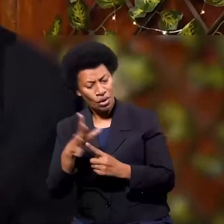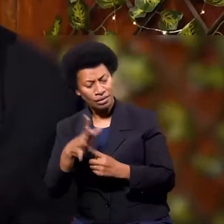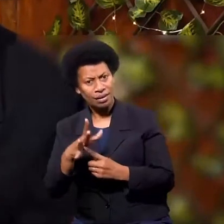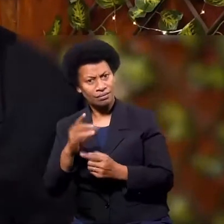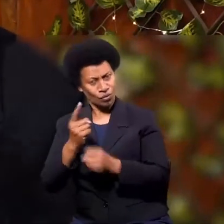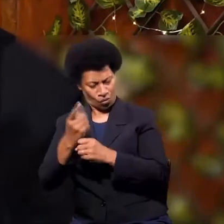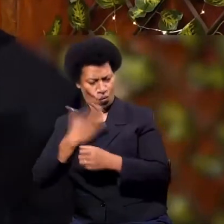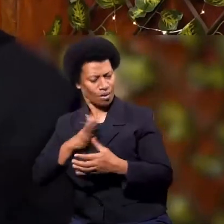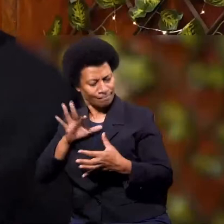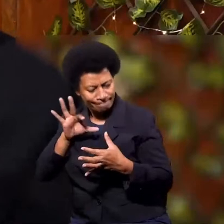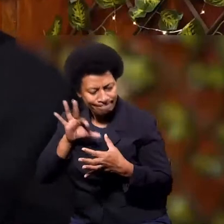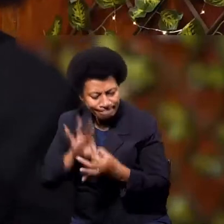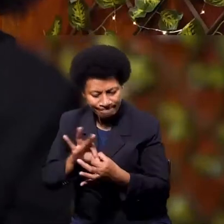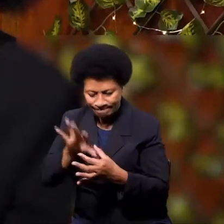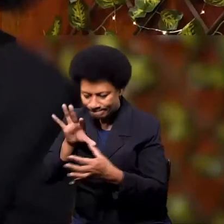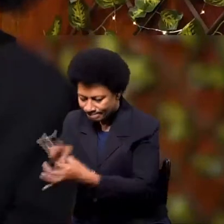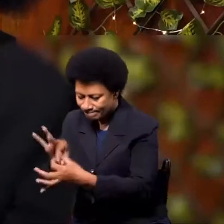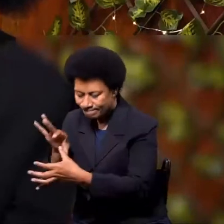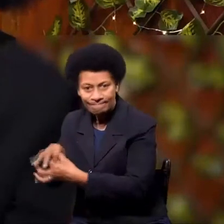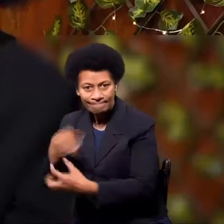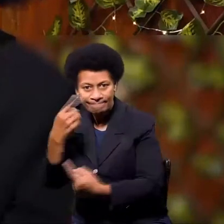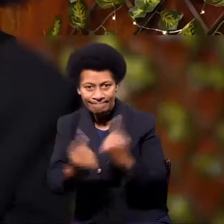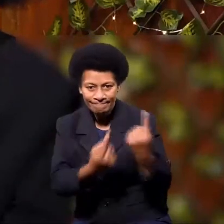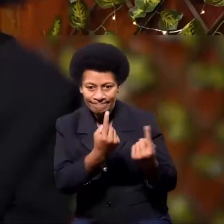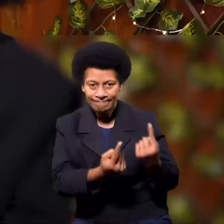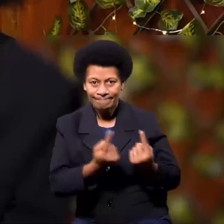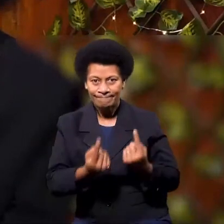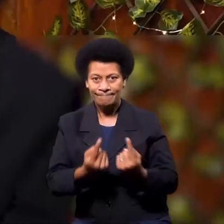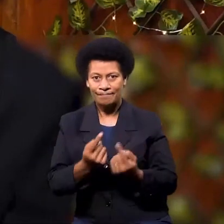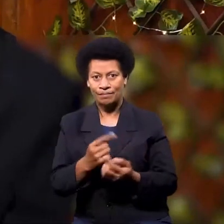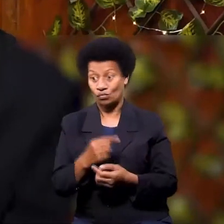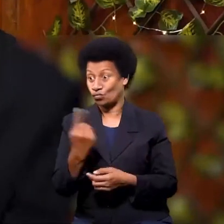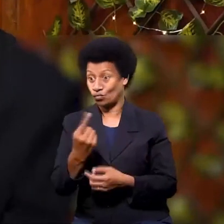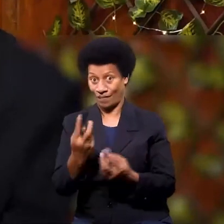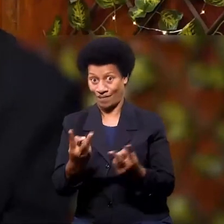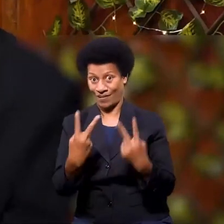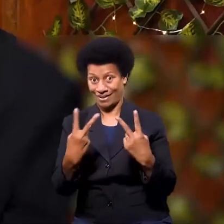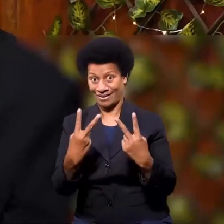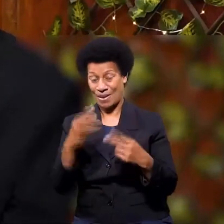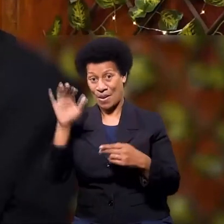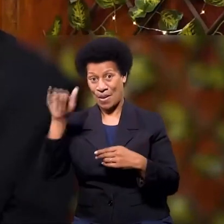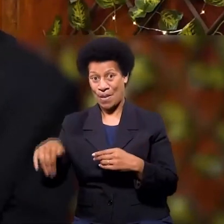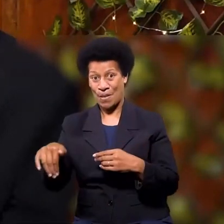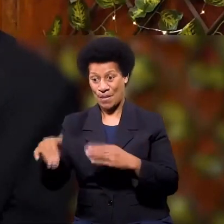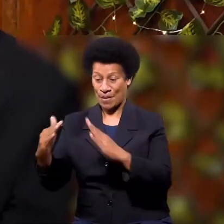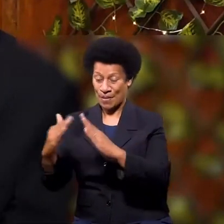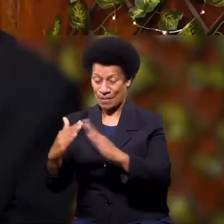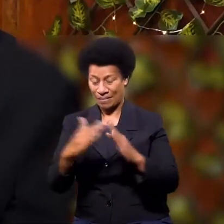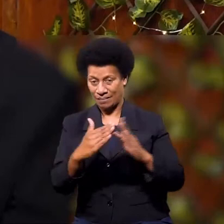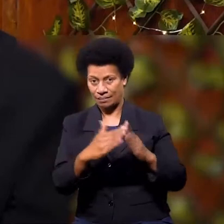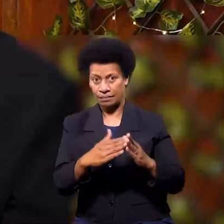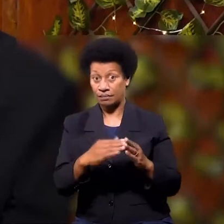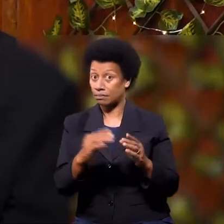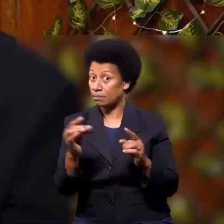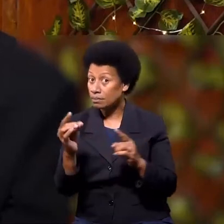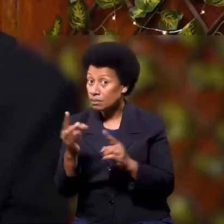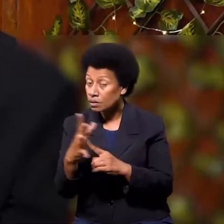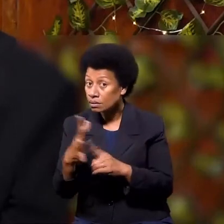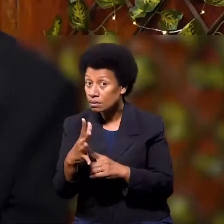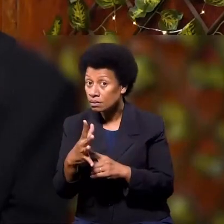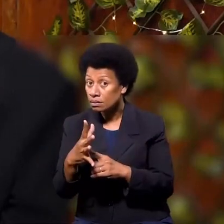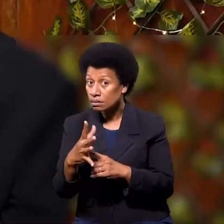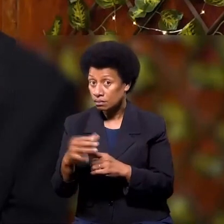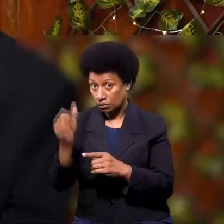is seeking that relationship specifically with you. And to the viewers back at home, as much as it is